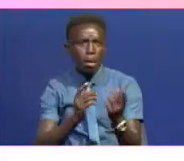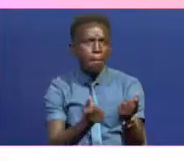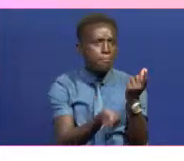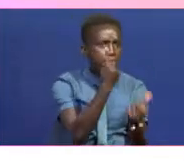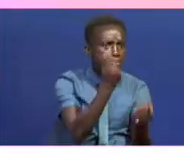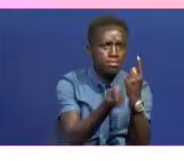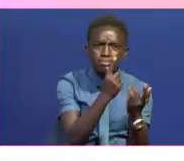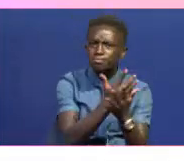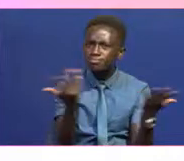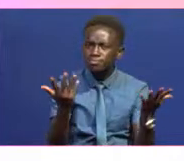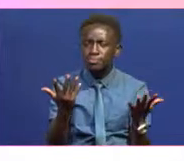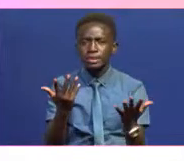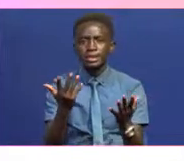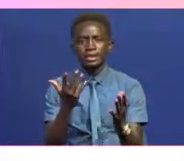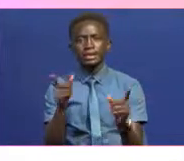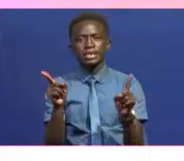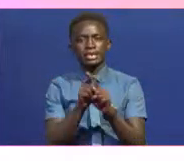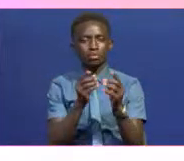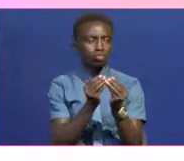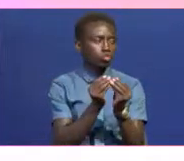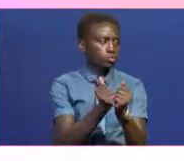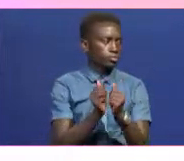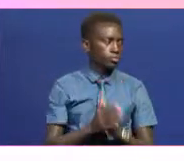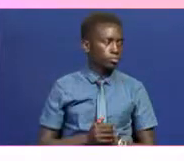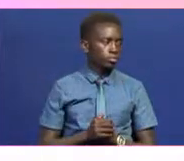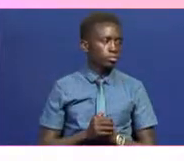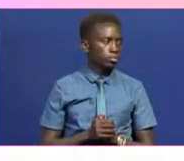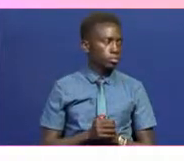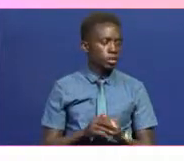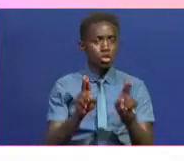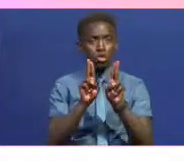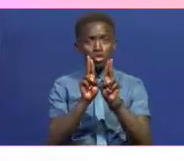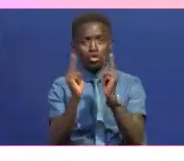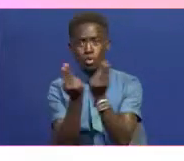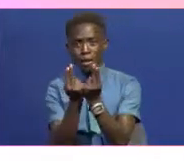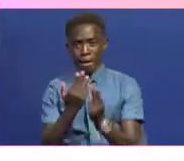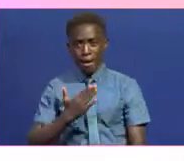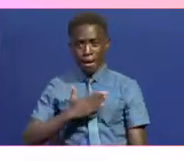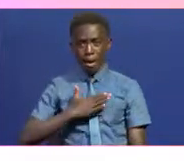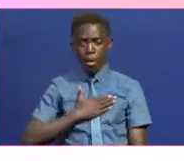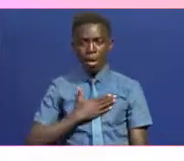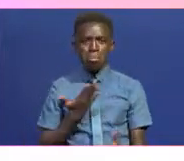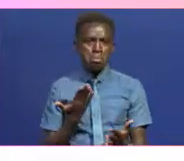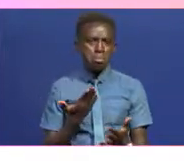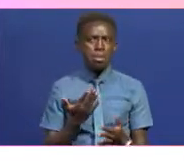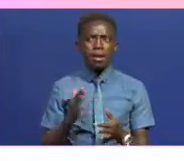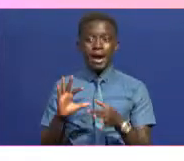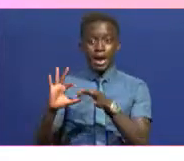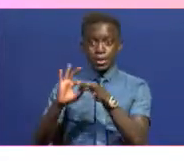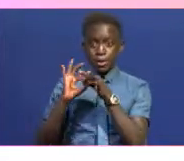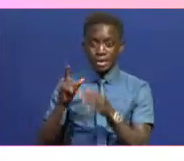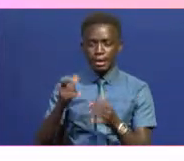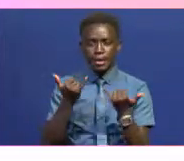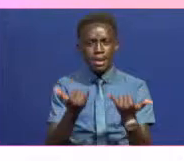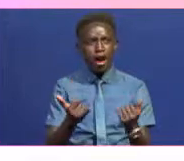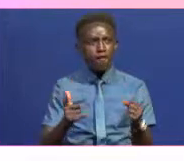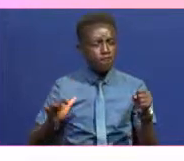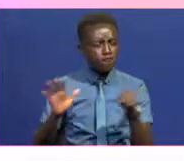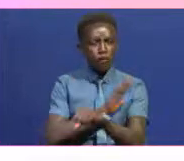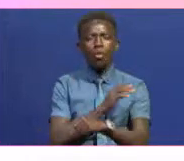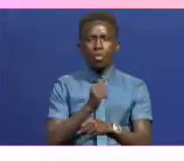interventions. Our unit for coordination at AGIN is now fully